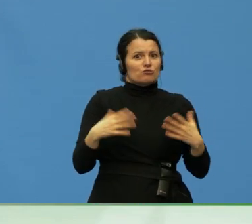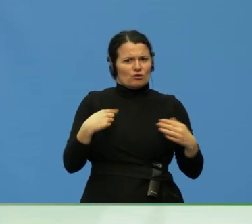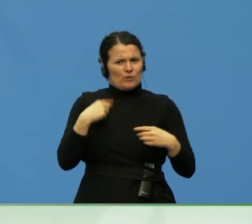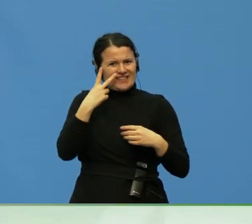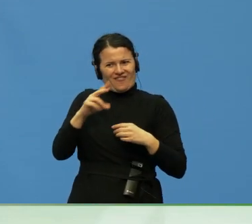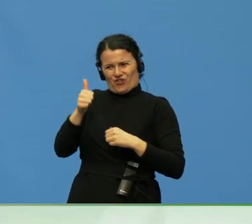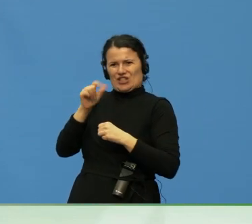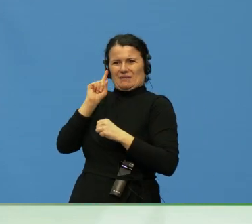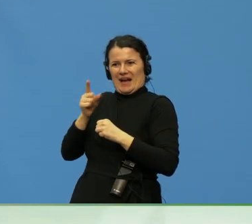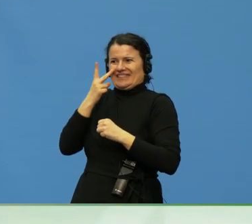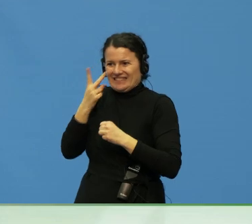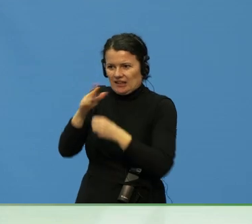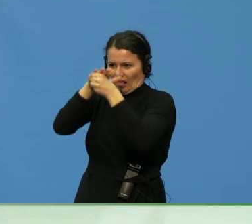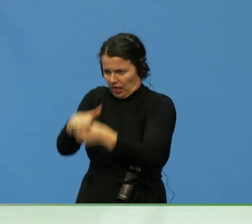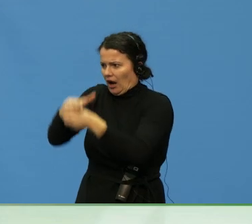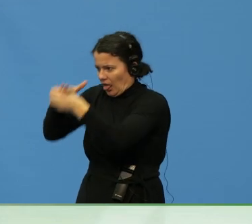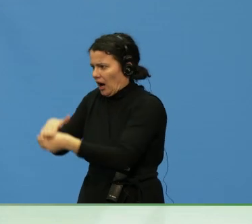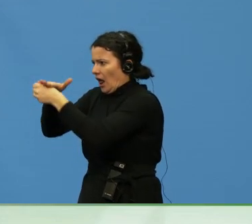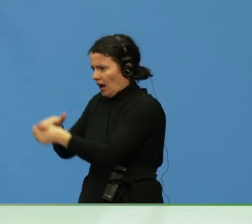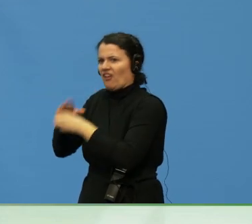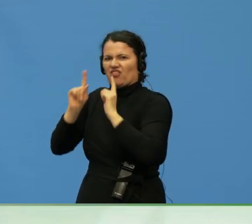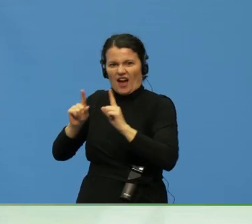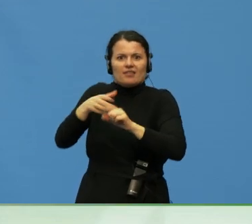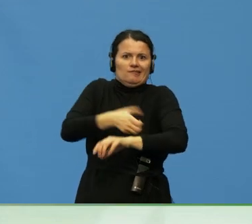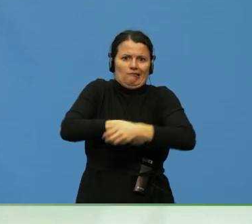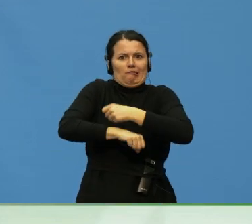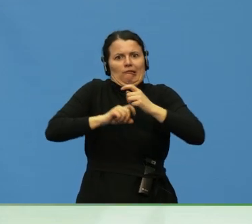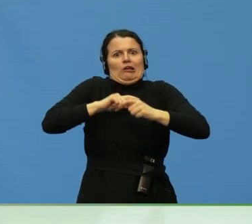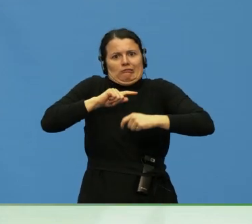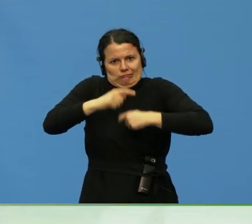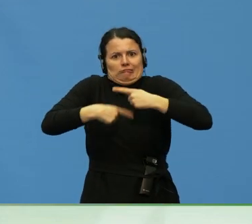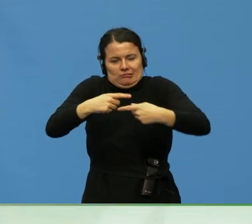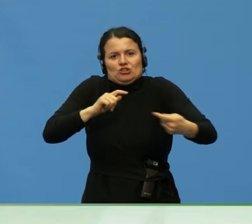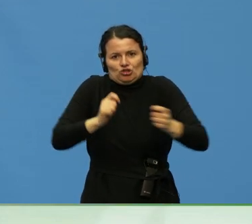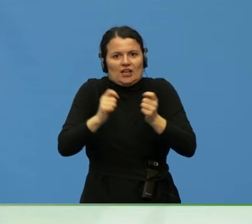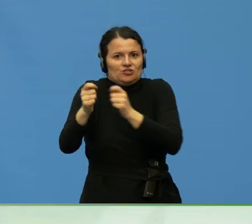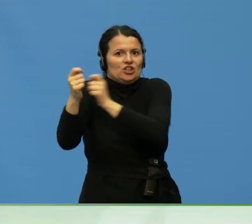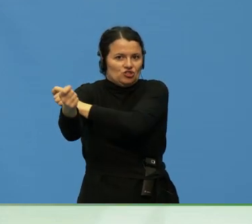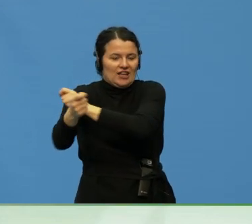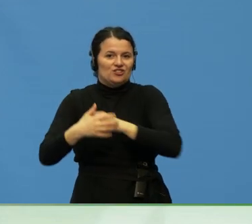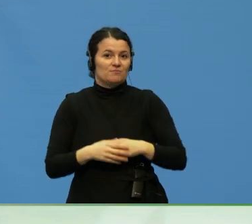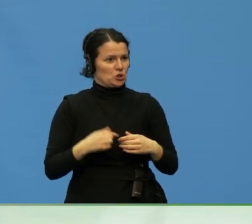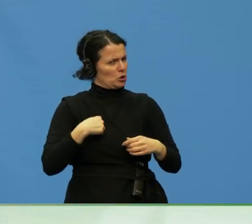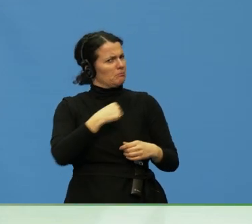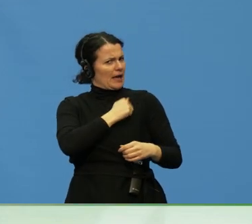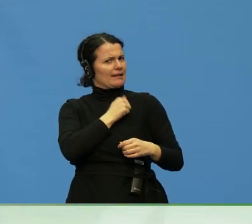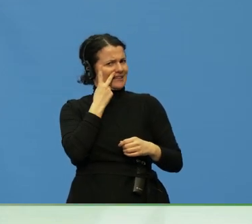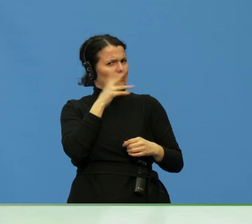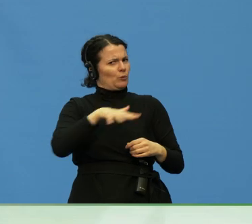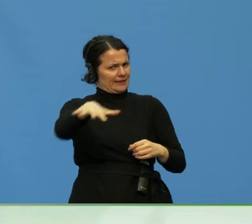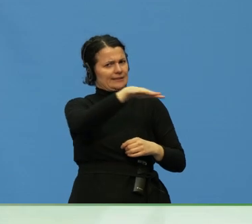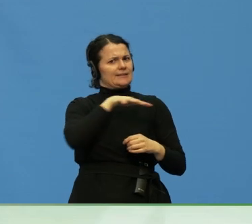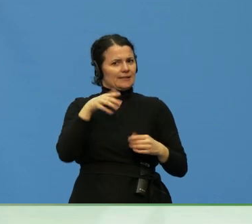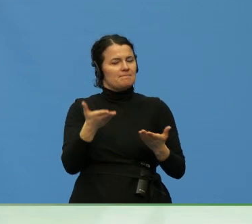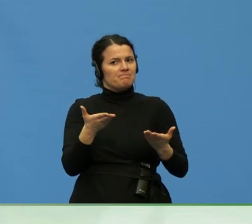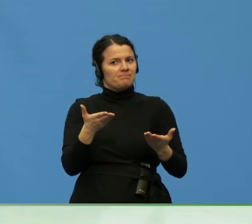really digging into this system is that we became very